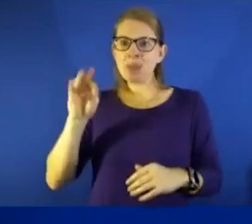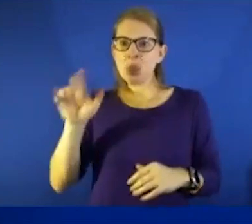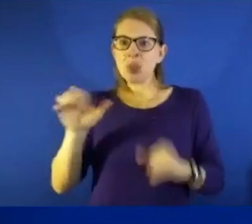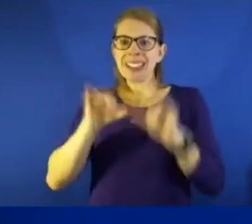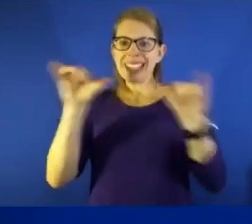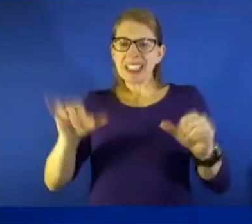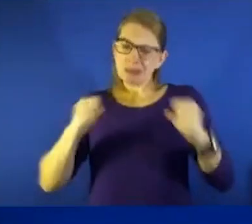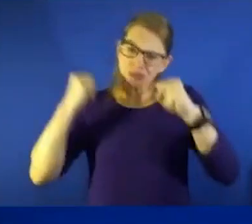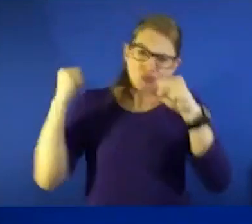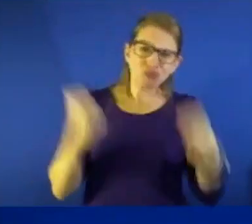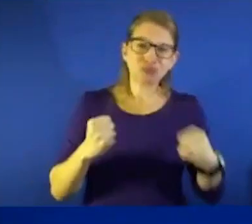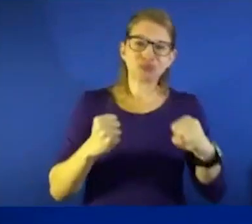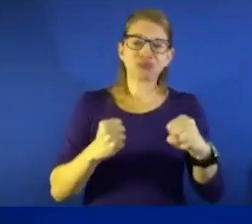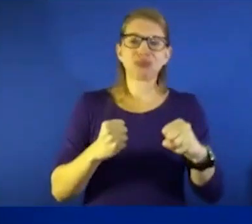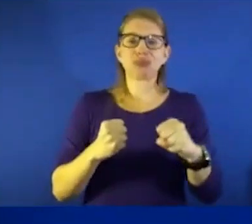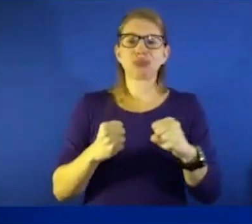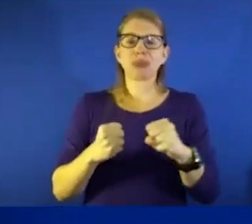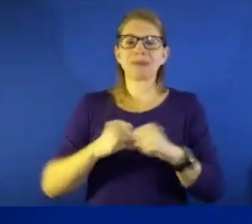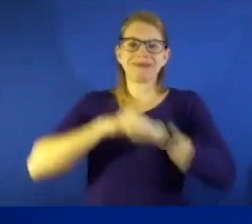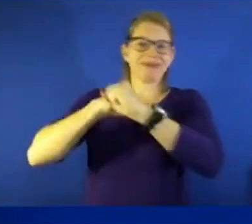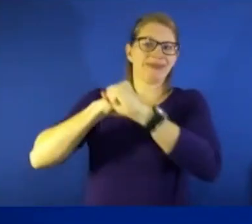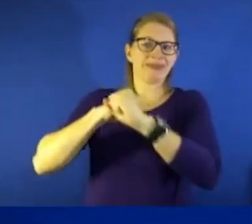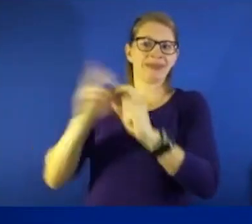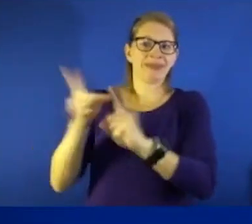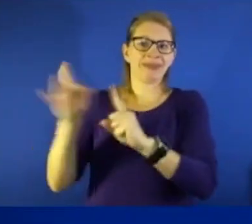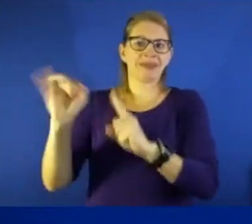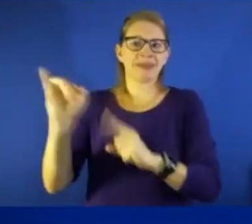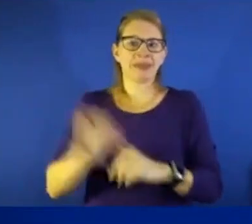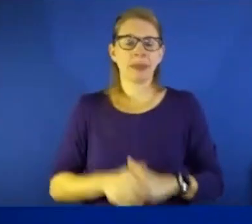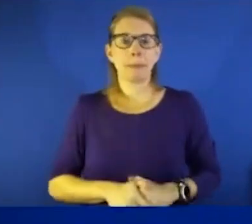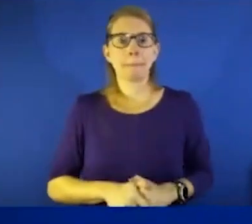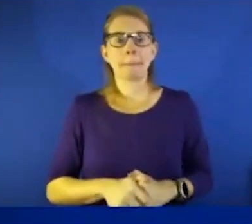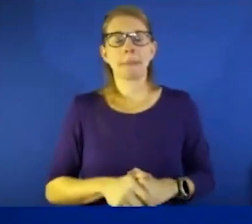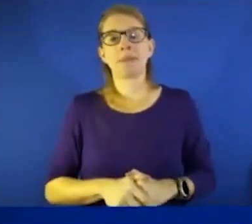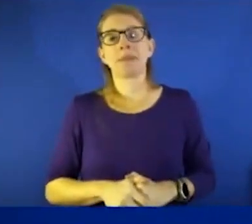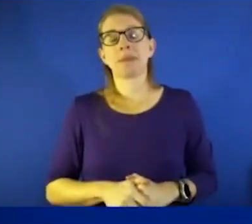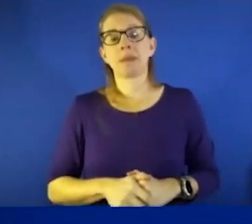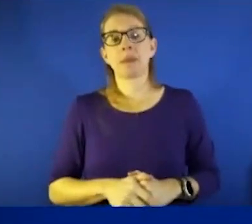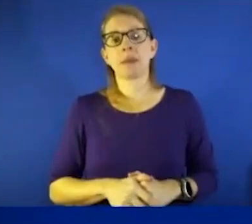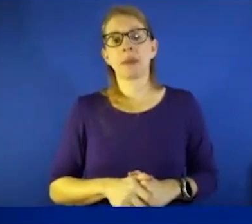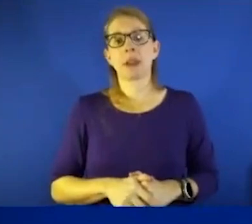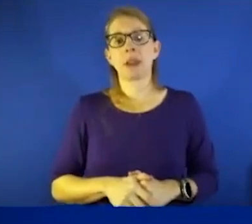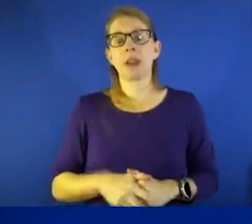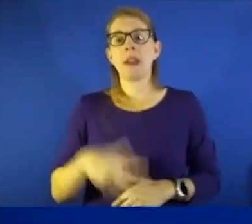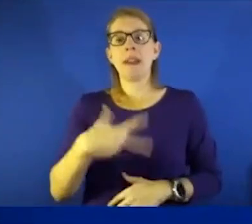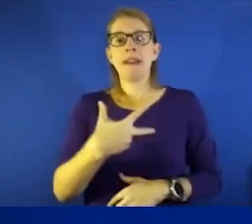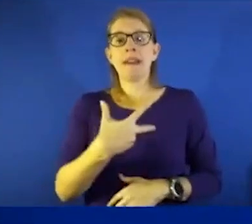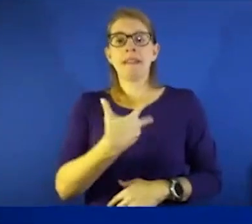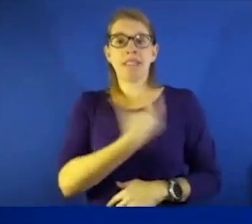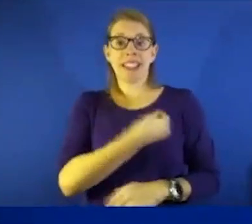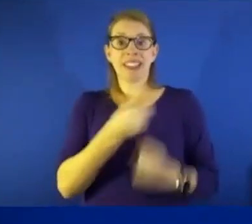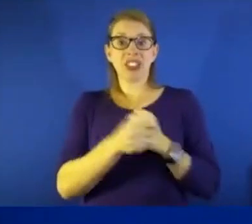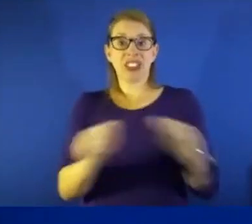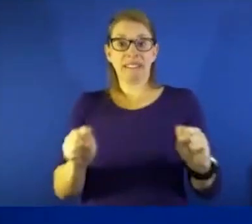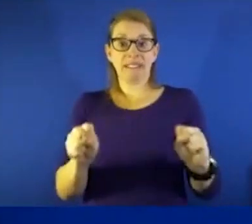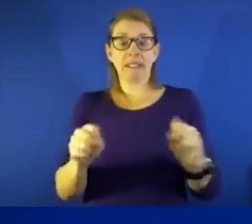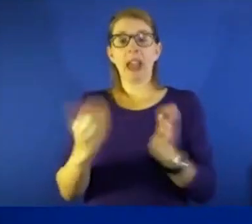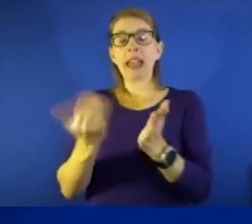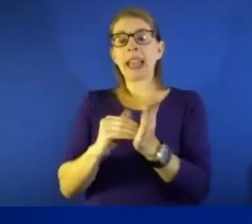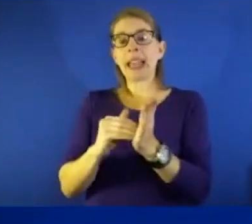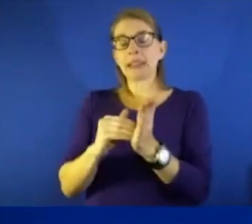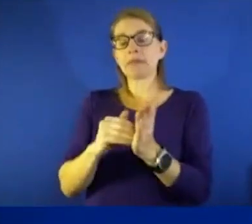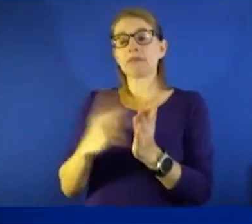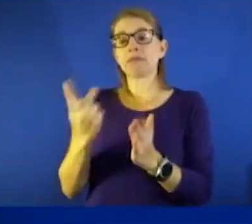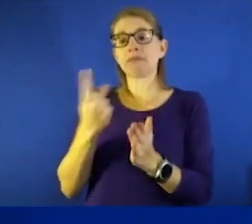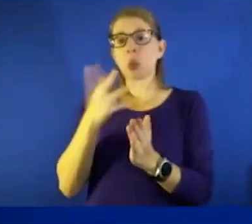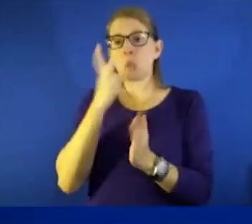COVID-19. So don't wait, don't hesitate. Vaccination is safe. And again, you and I are going to show a little bit more about that later